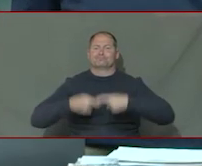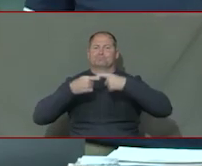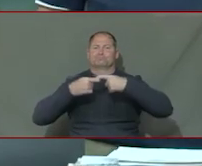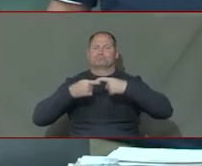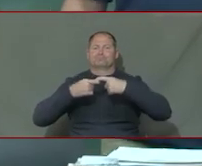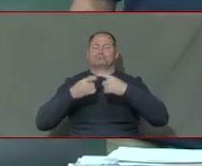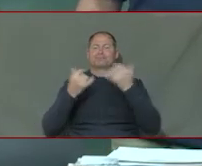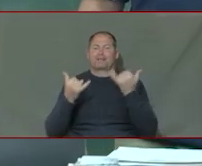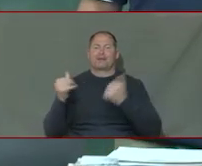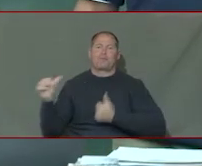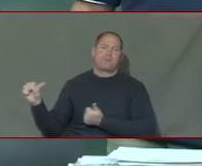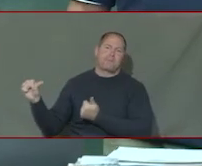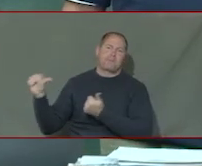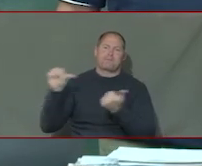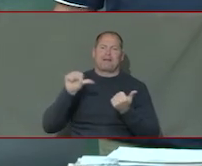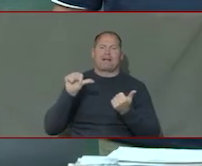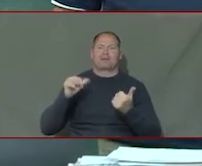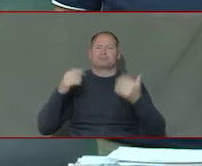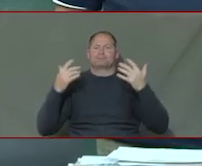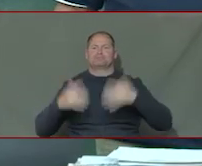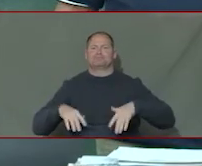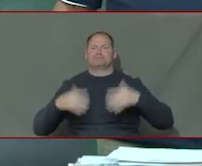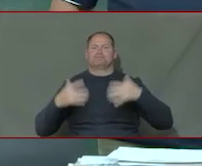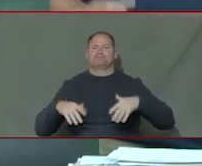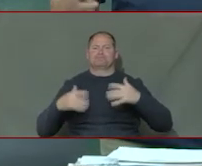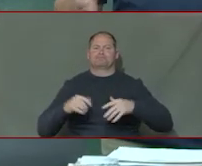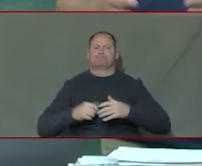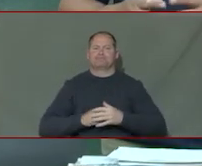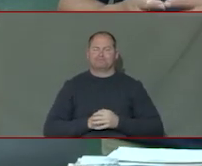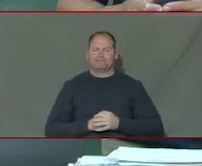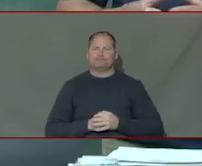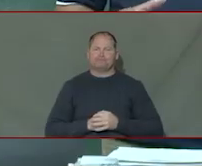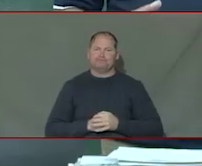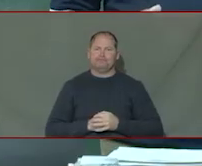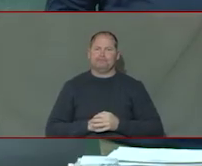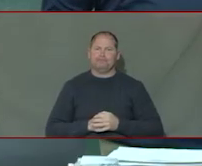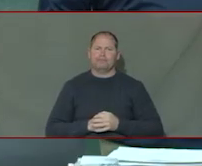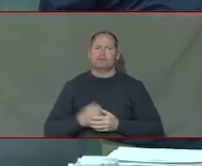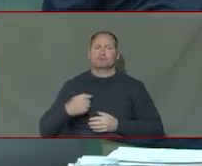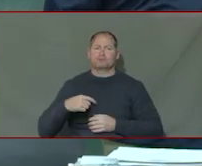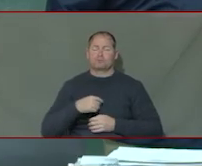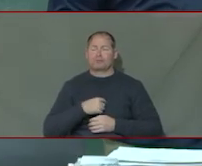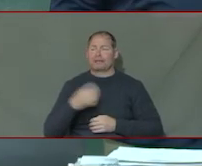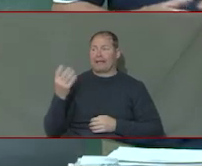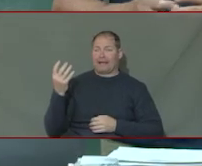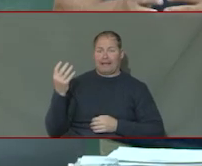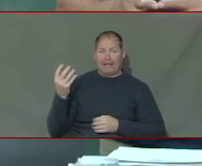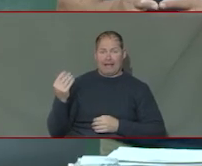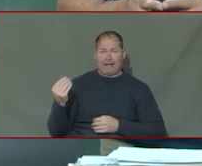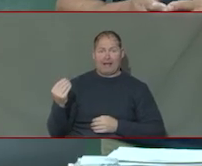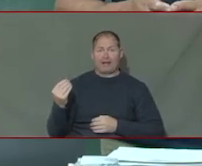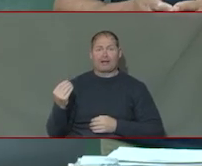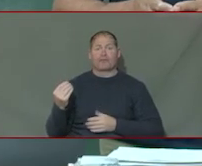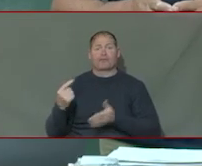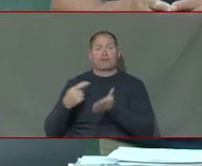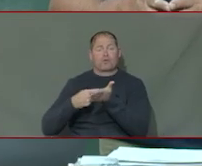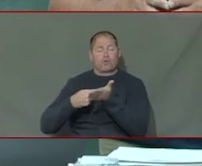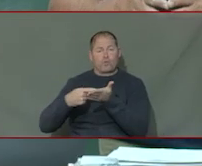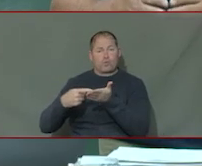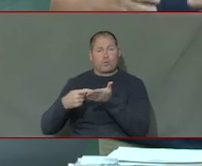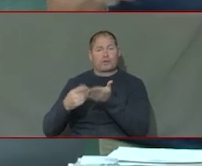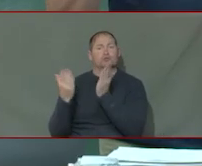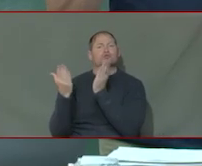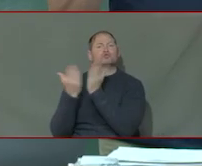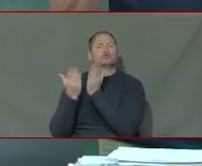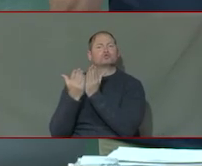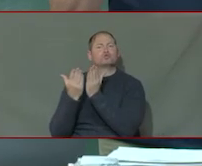year, and on the last day of the winter school we touched on the theory of this topic that you see on the board, that side, homeostasis.